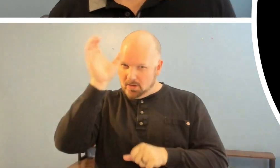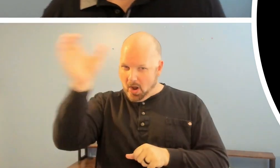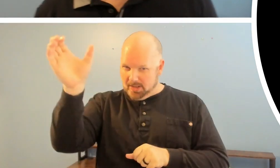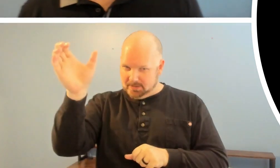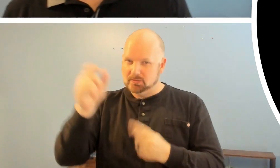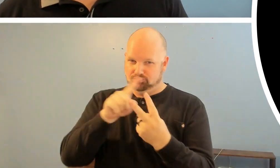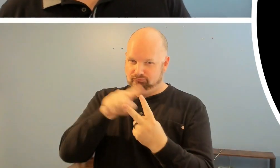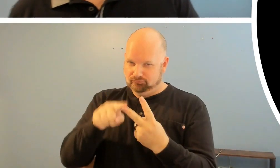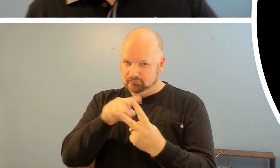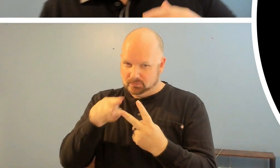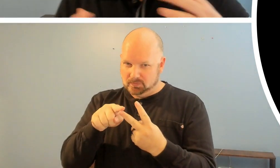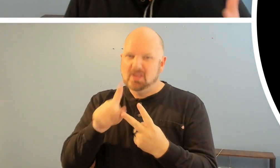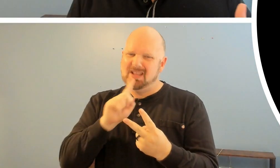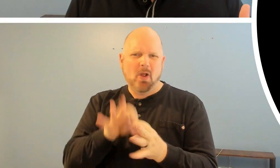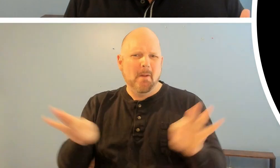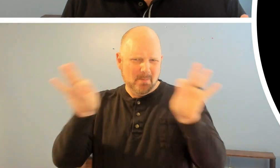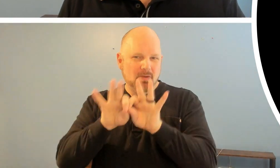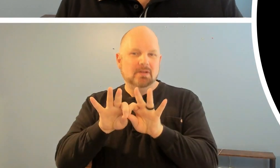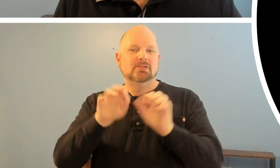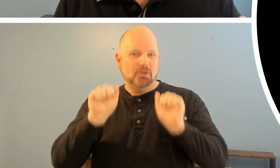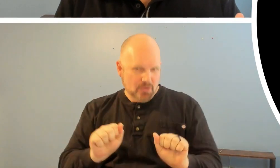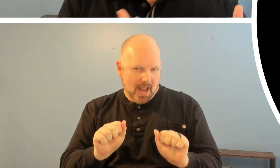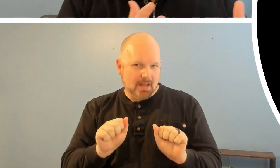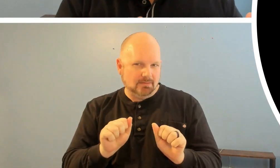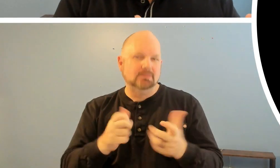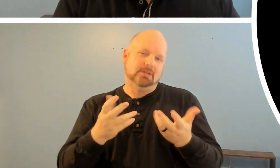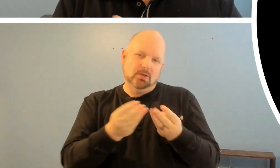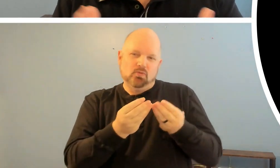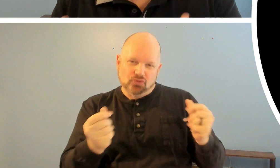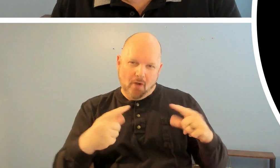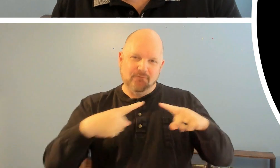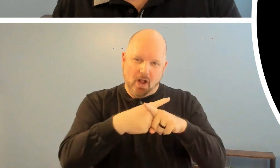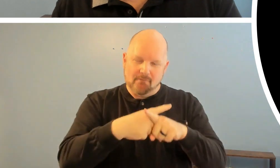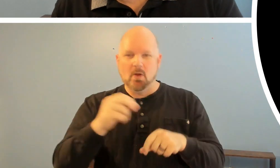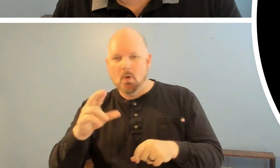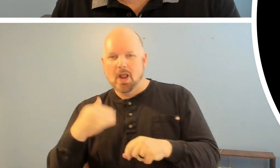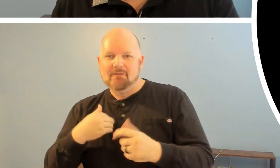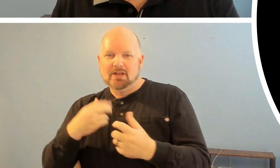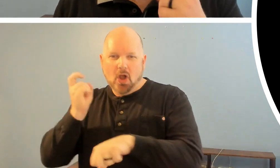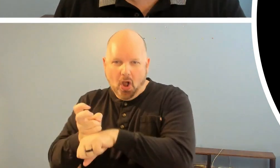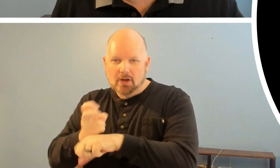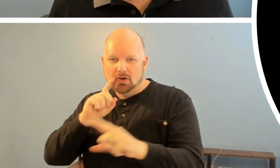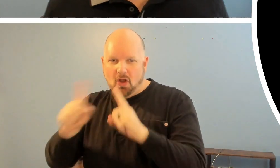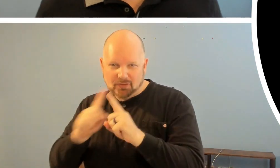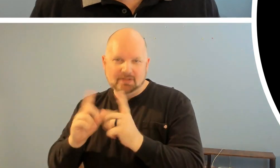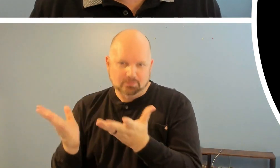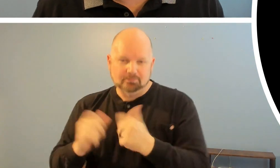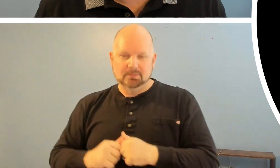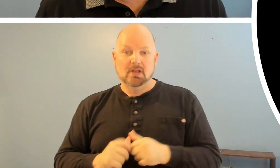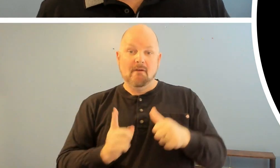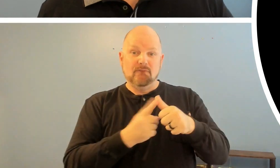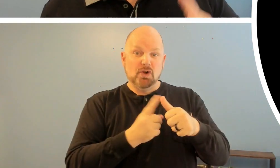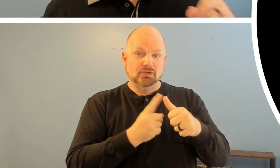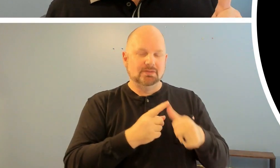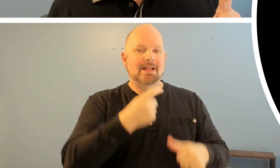important concepts that are pivotal to being able to resolve conflict or having those difficult conversations. Those two concepts are first